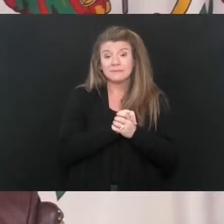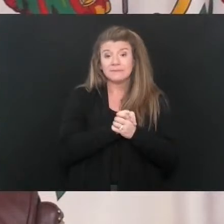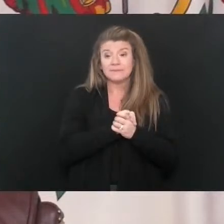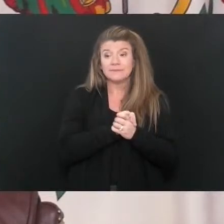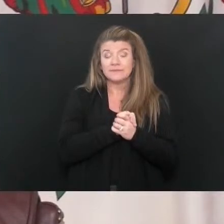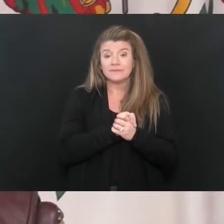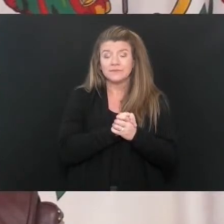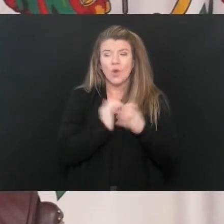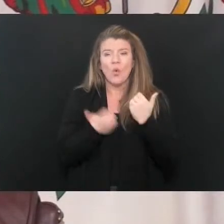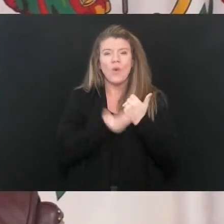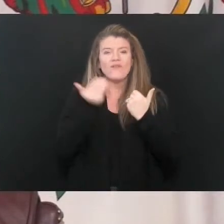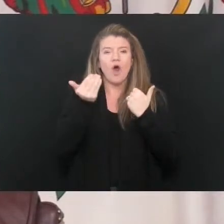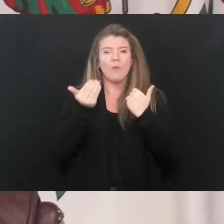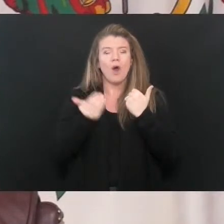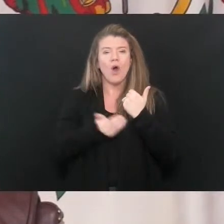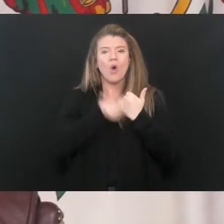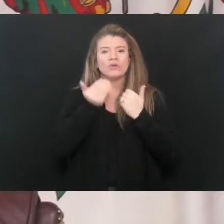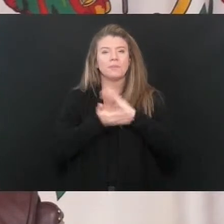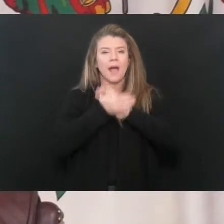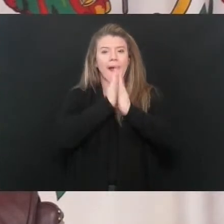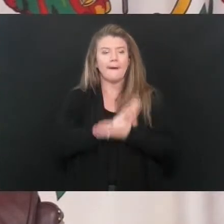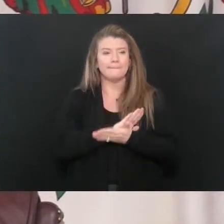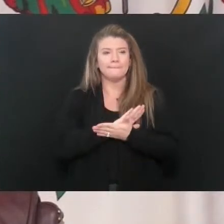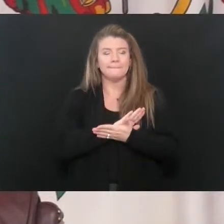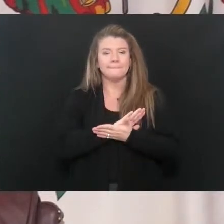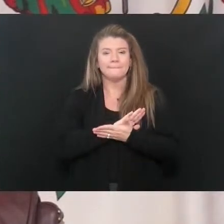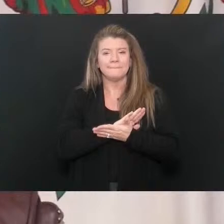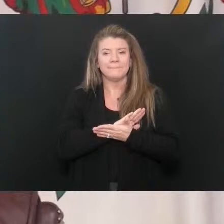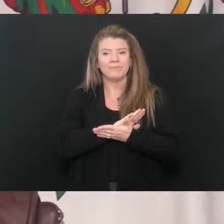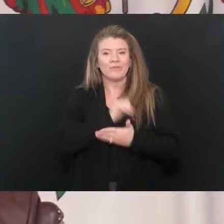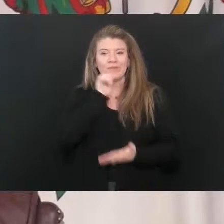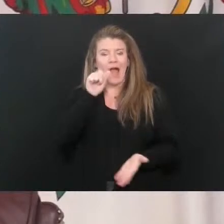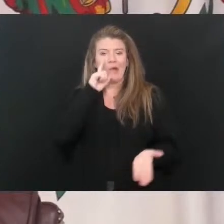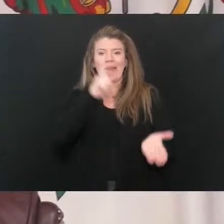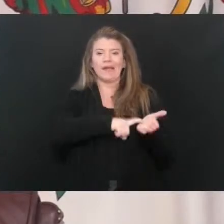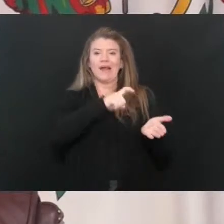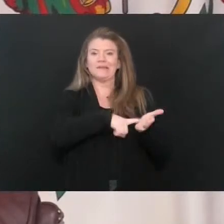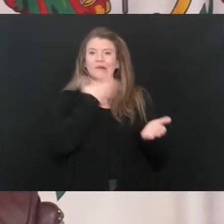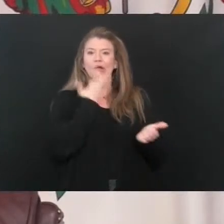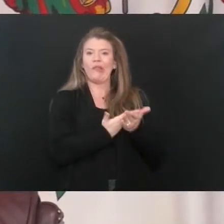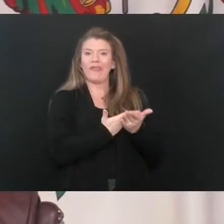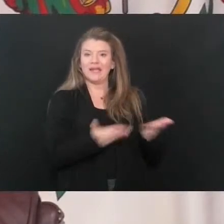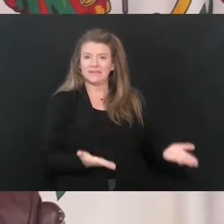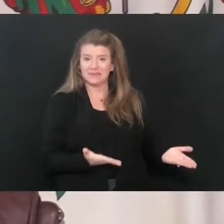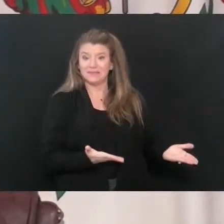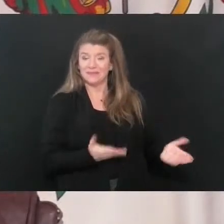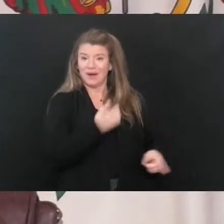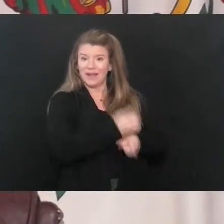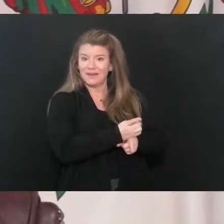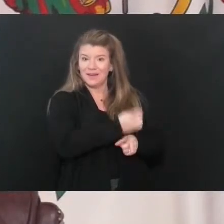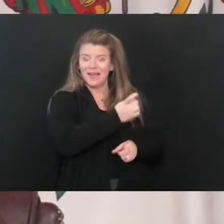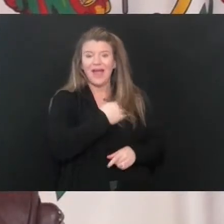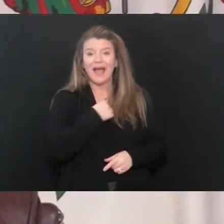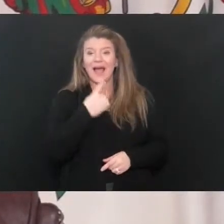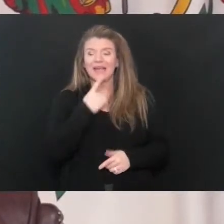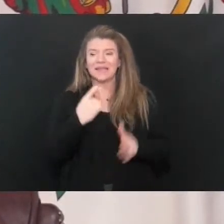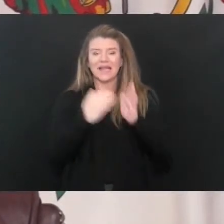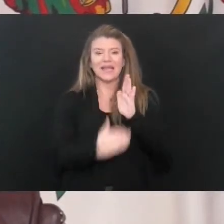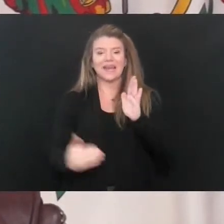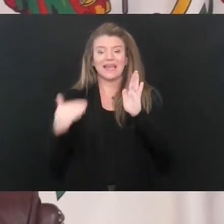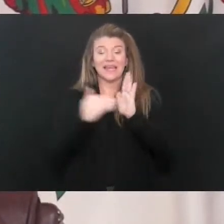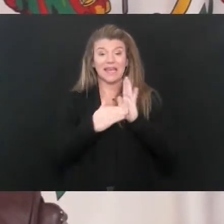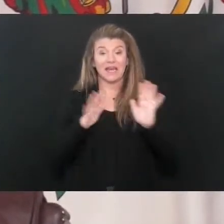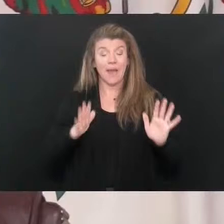you know, we've almost become numb to good numbers. You know, I say over and over, what's